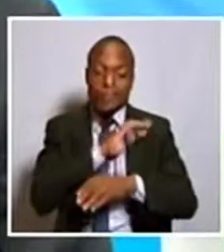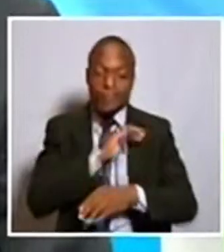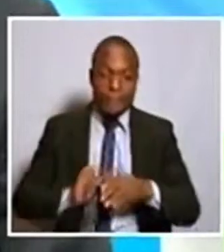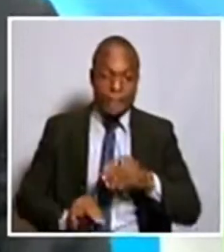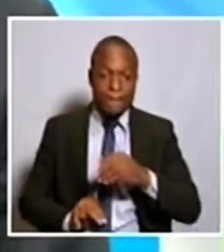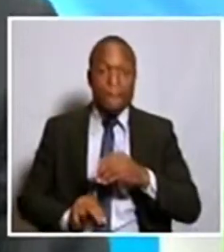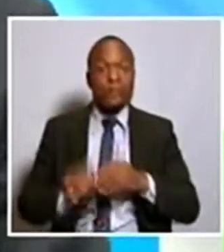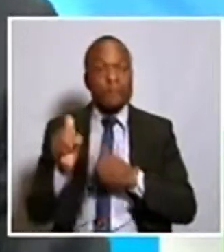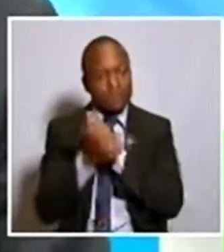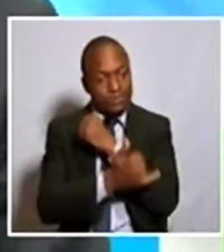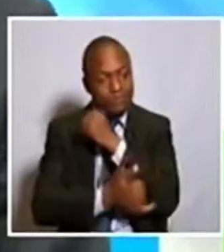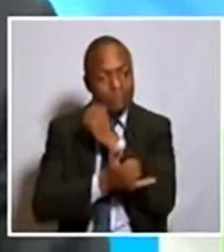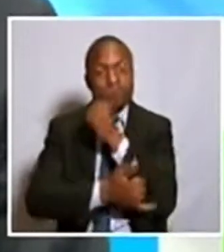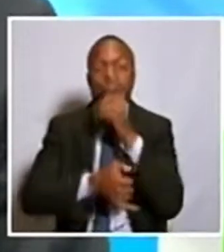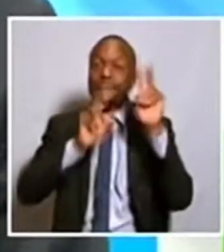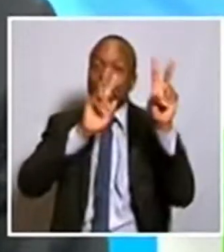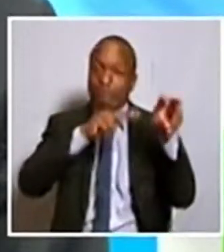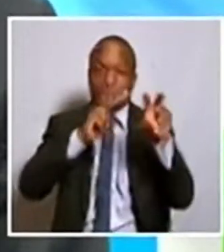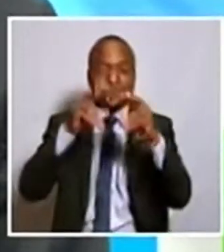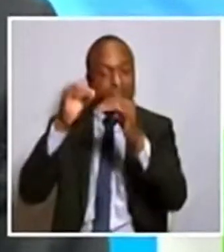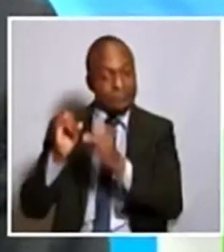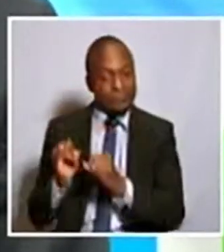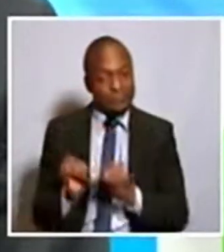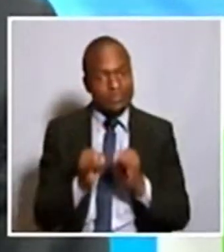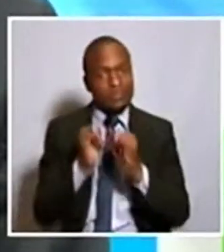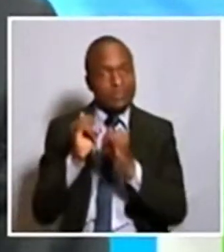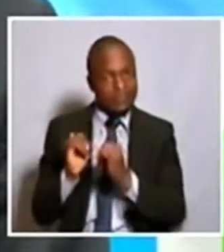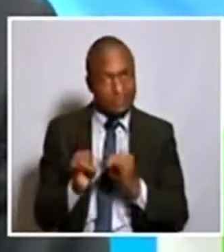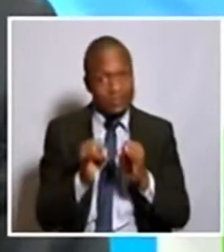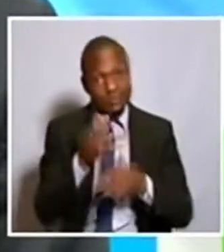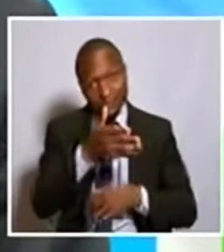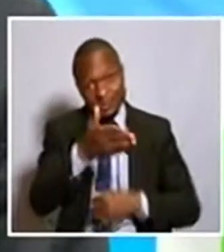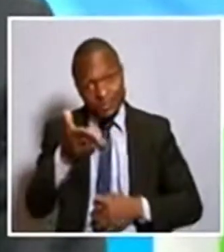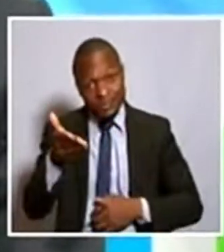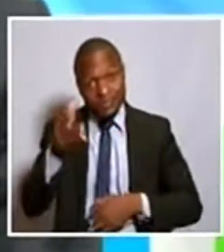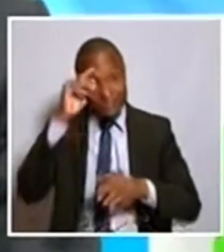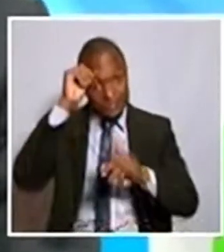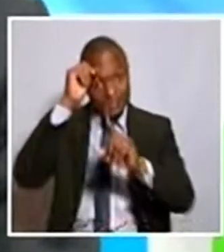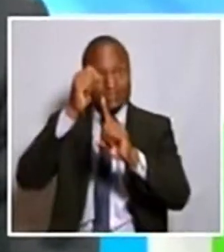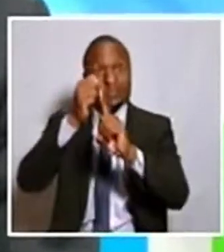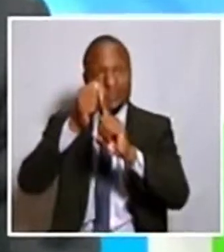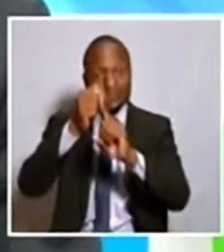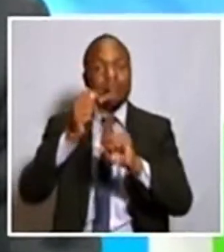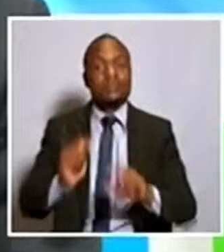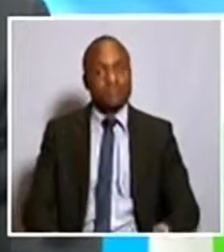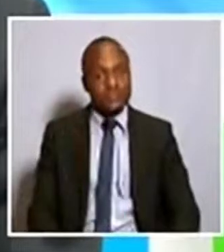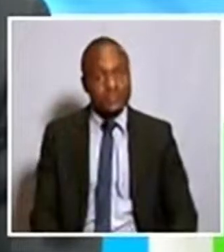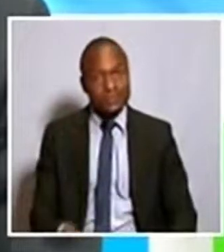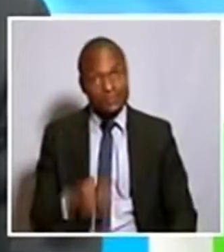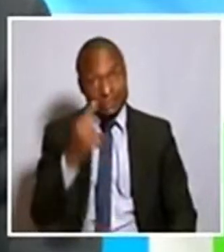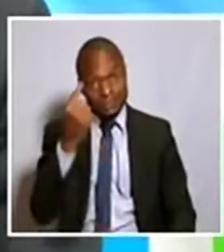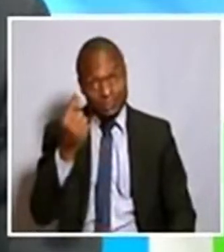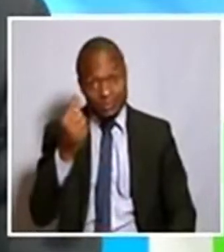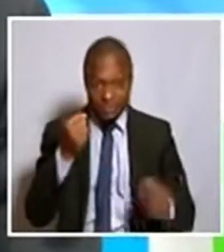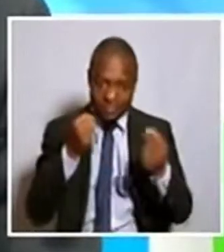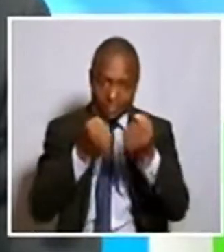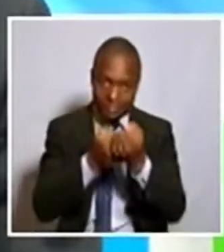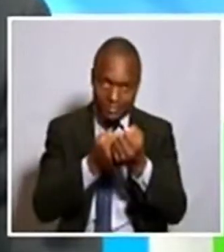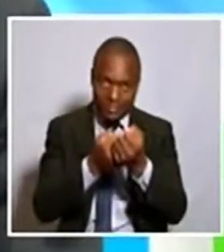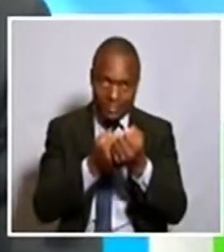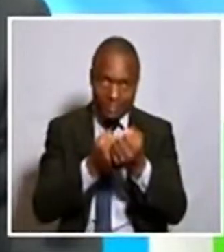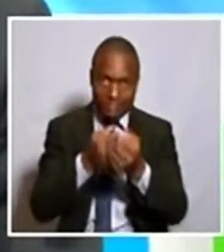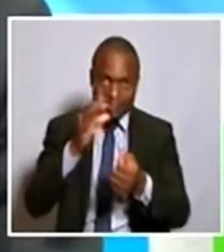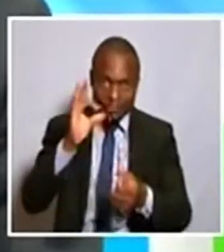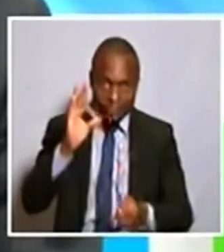to monitor the implementation of those targets. So that is one of the supports that